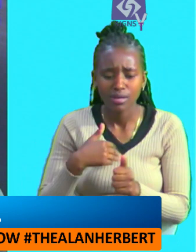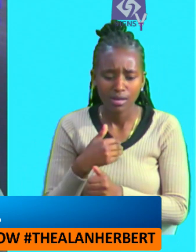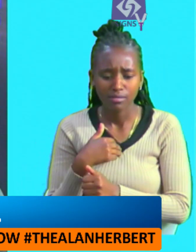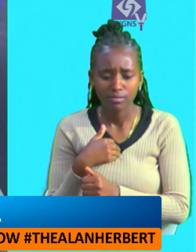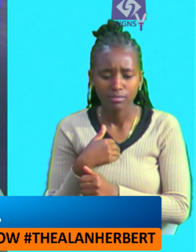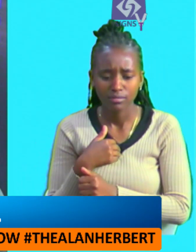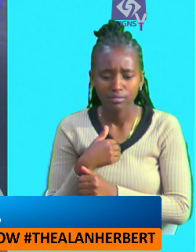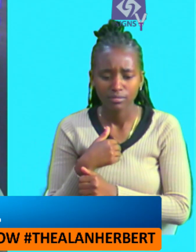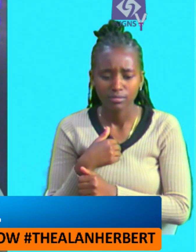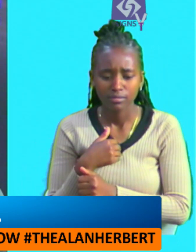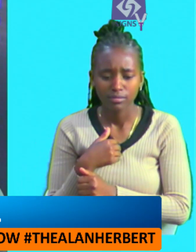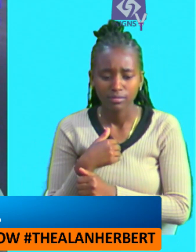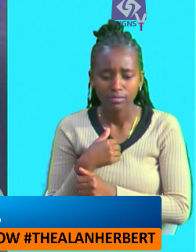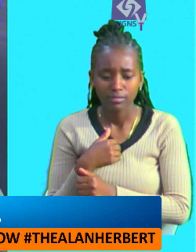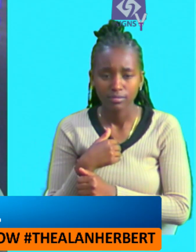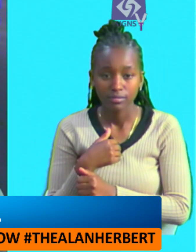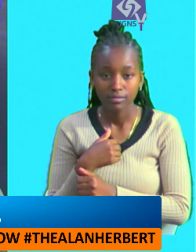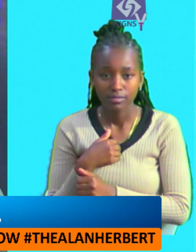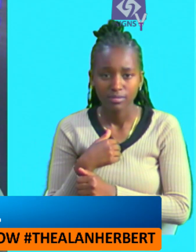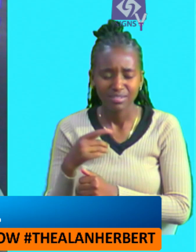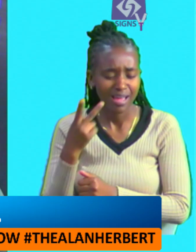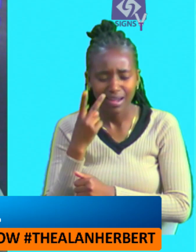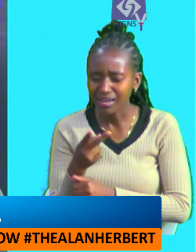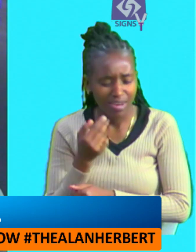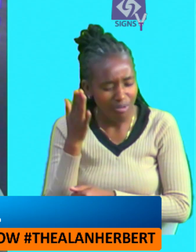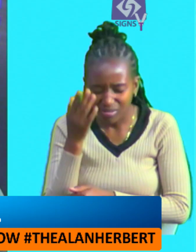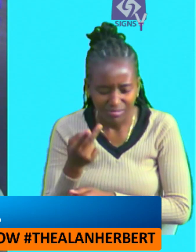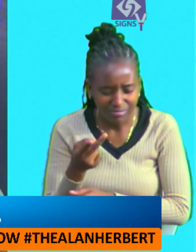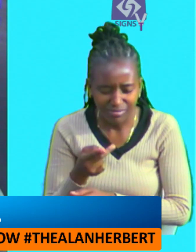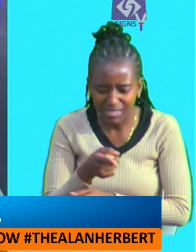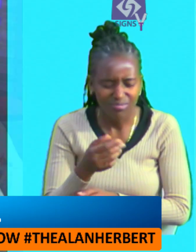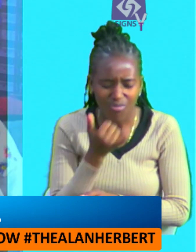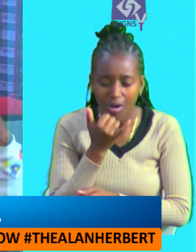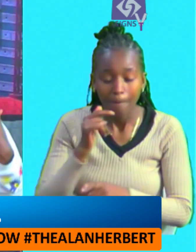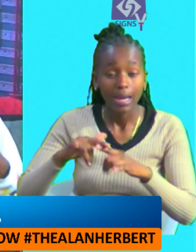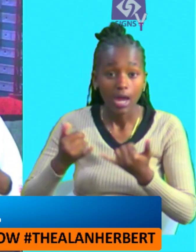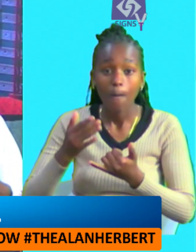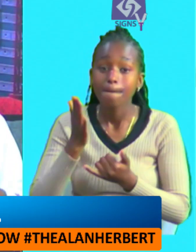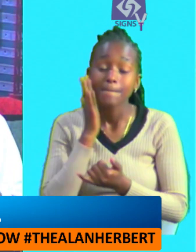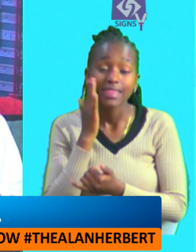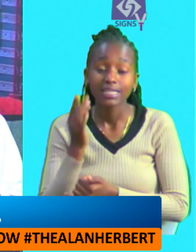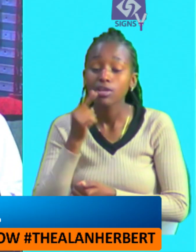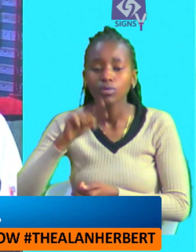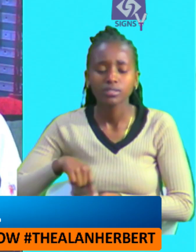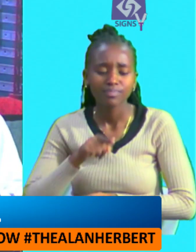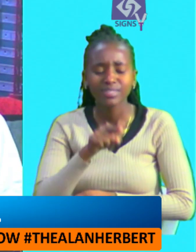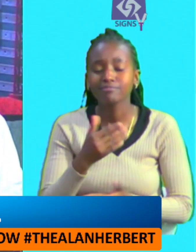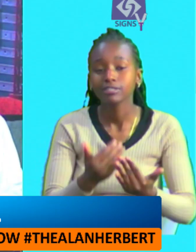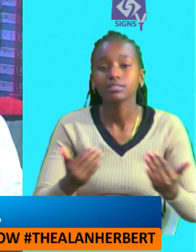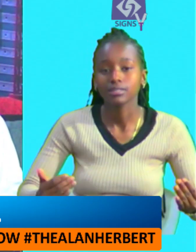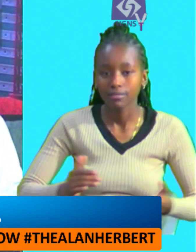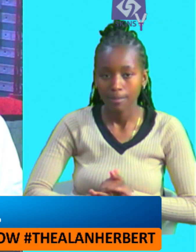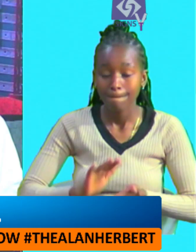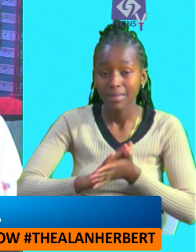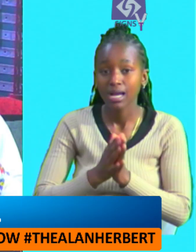like clubbing. Okay, ukiwa dha pale 35 alafu ndio nafanya hizi vitu hapana. But